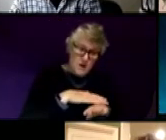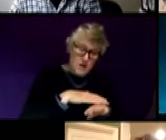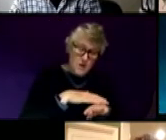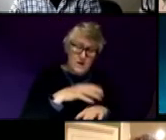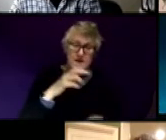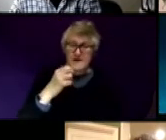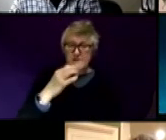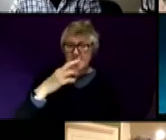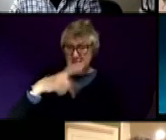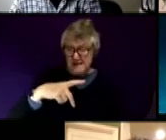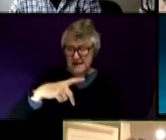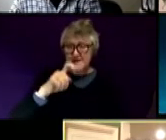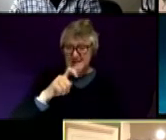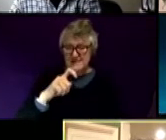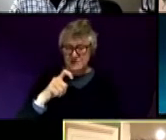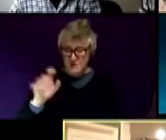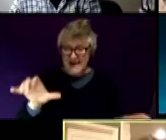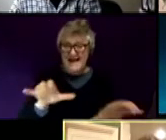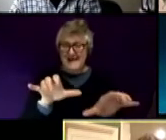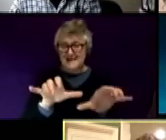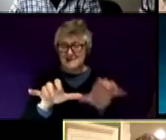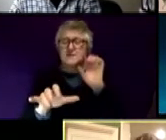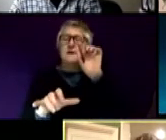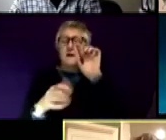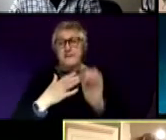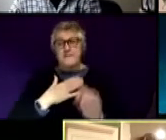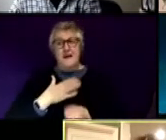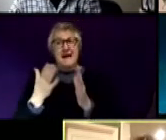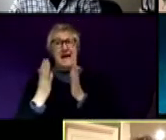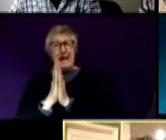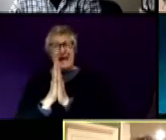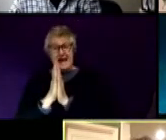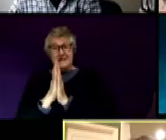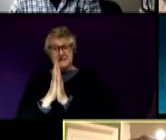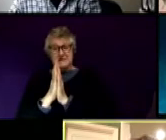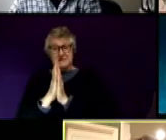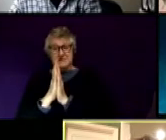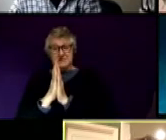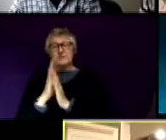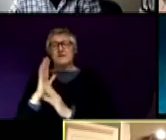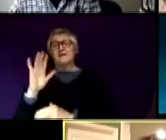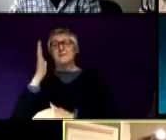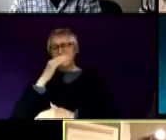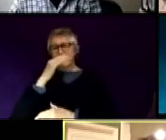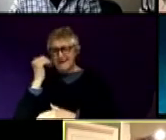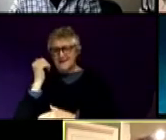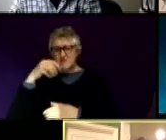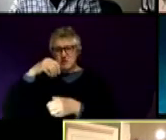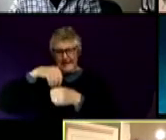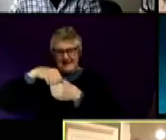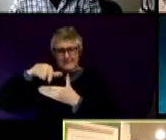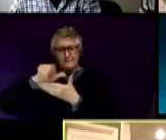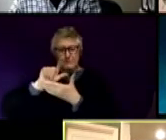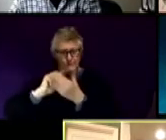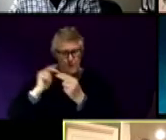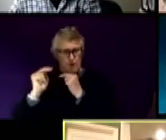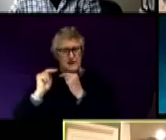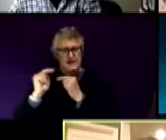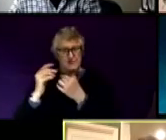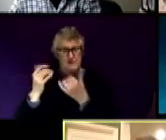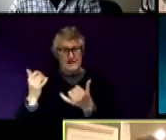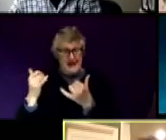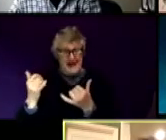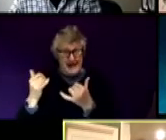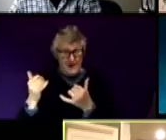thing. Yes, so my ask would be that because we're in bargaining right now and we're not, we're in